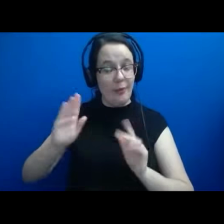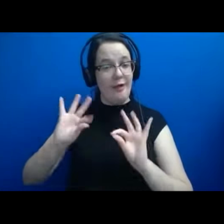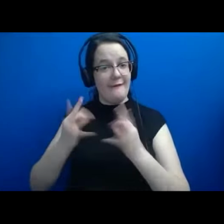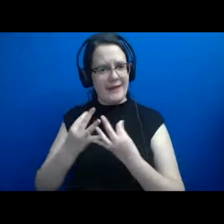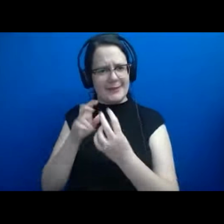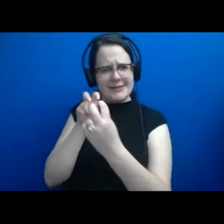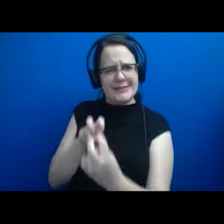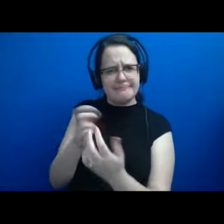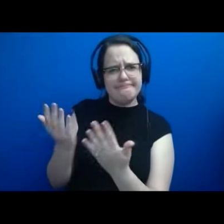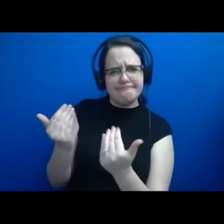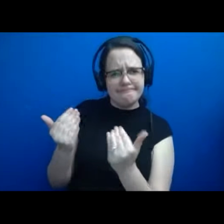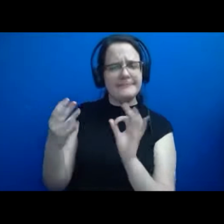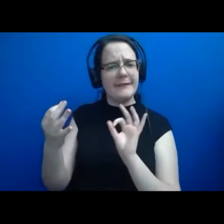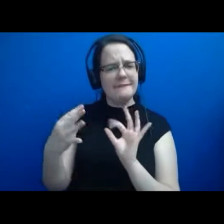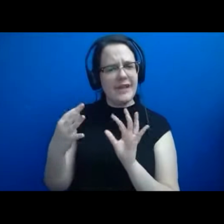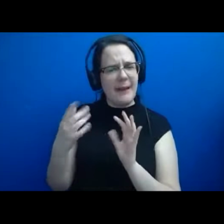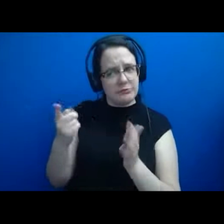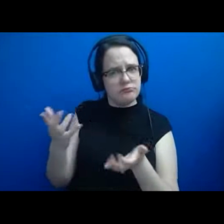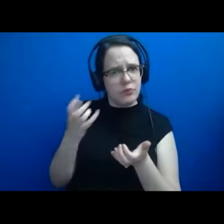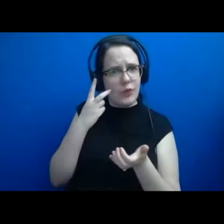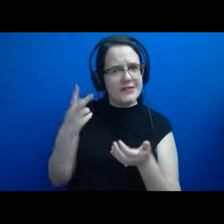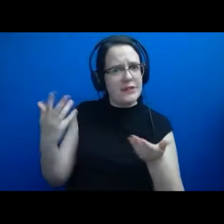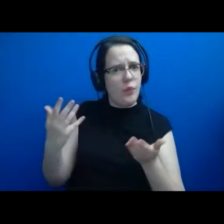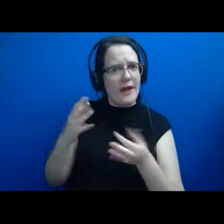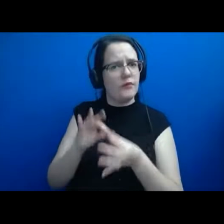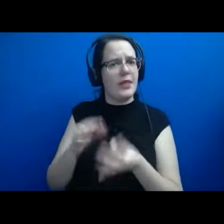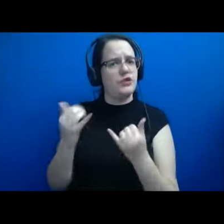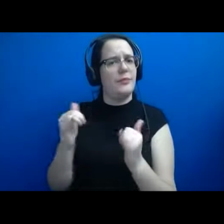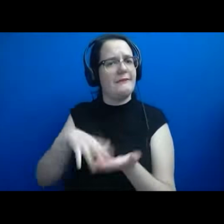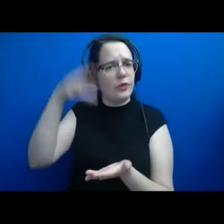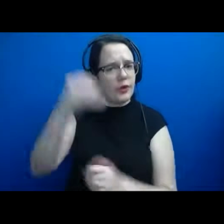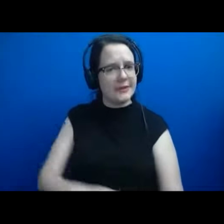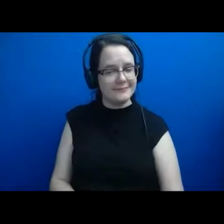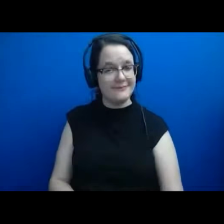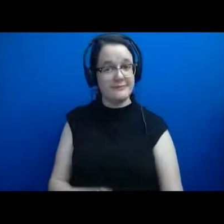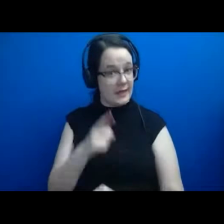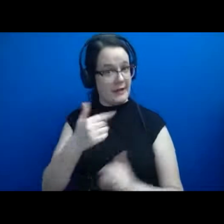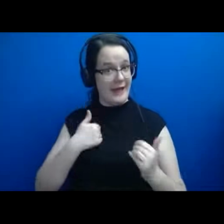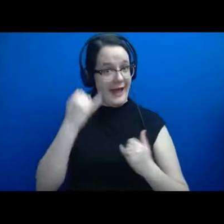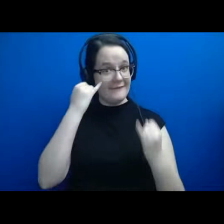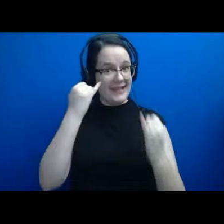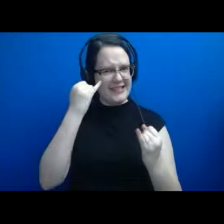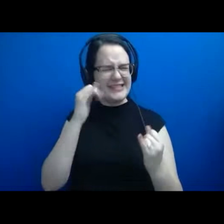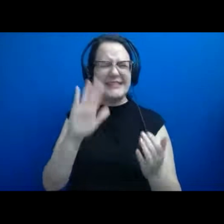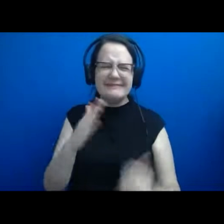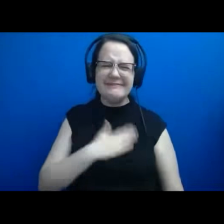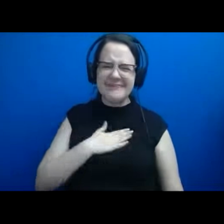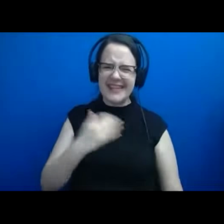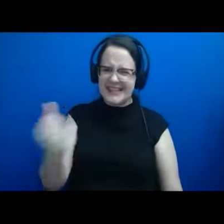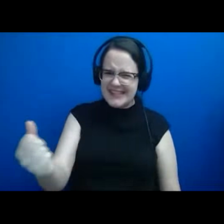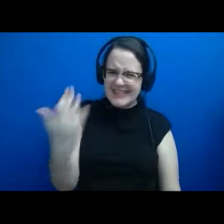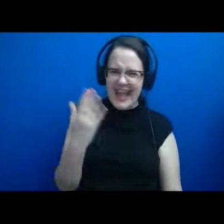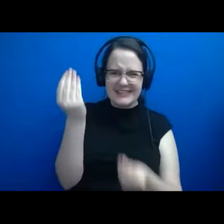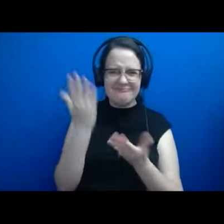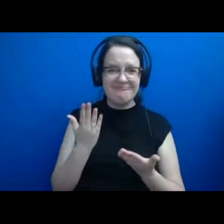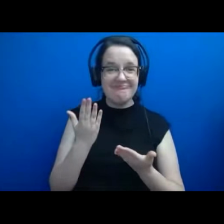feedback into what they want to see when it comes to playful learning. So if you have ideas, please send them our way because we will go